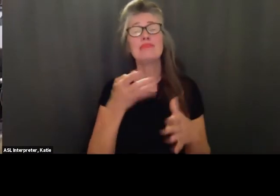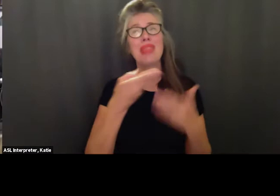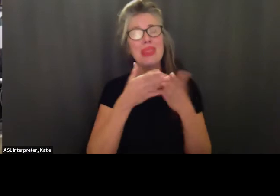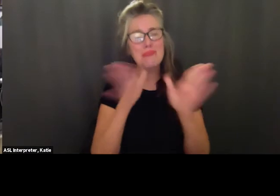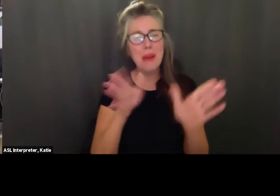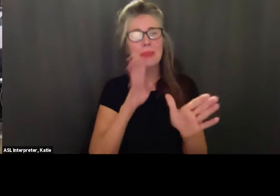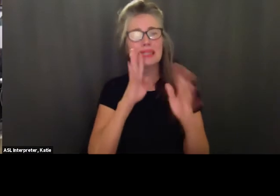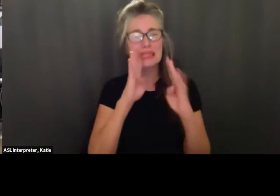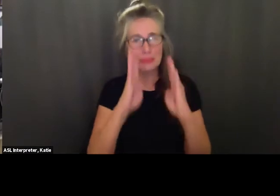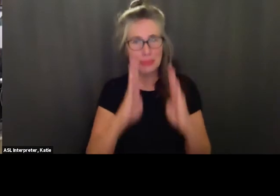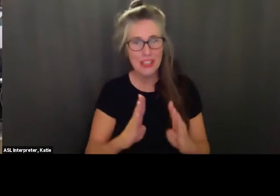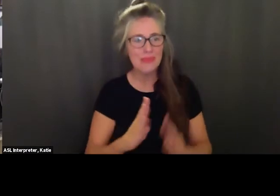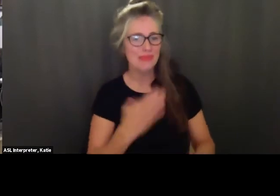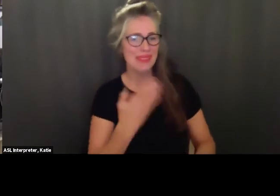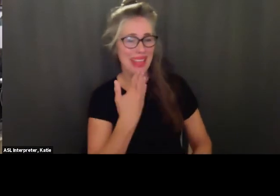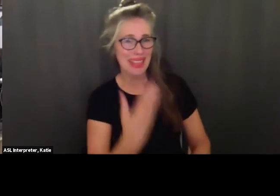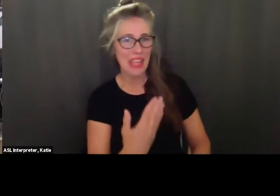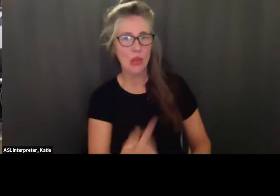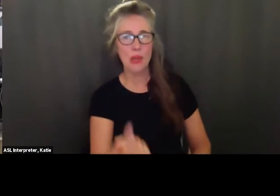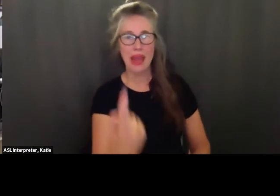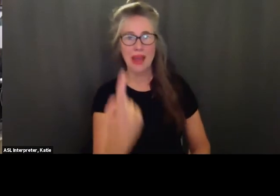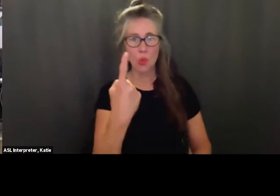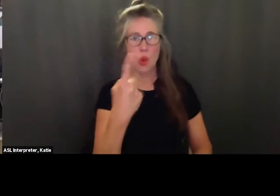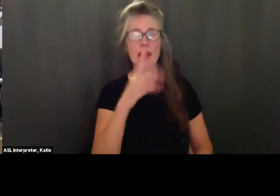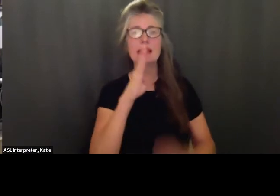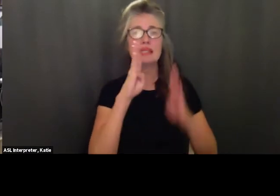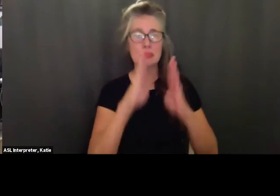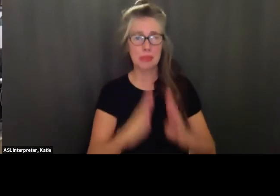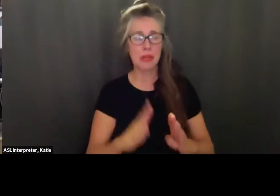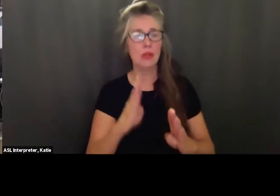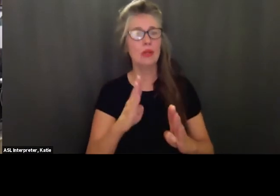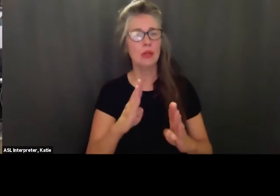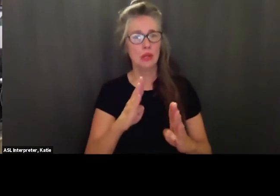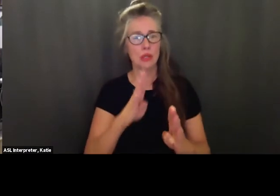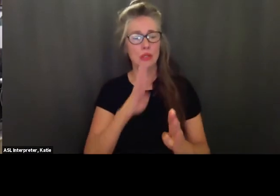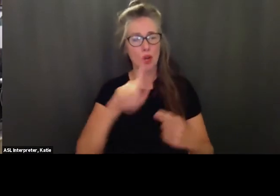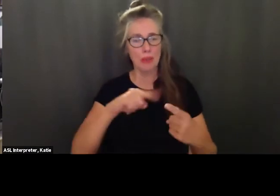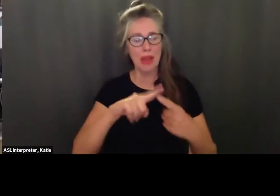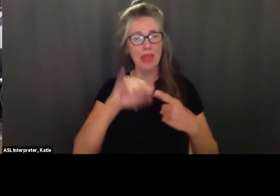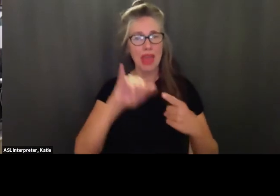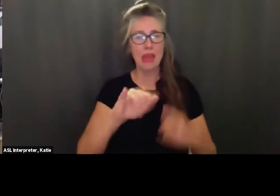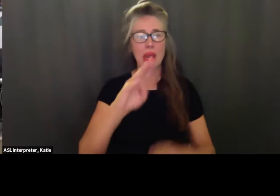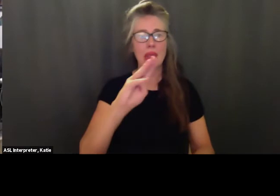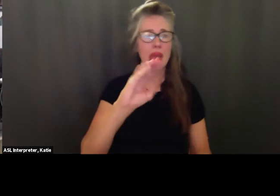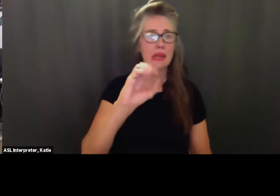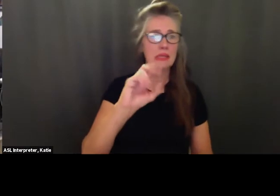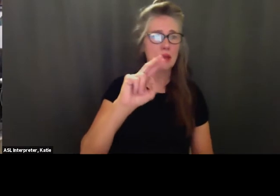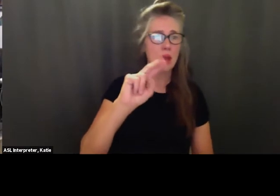Thank you, President Ford. We have one speaker for this item, Moni DeWitt.